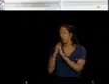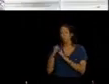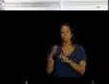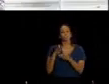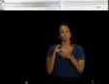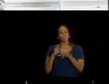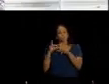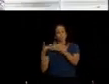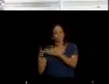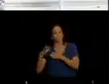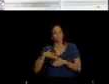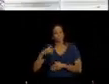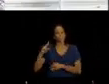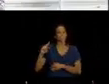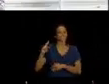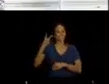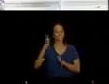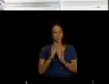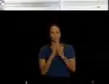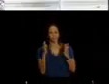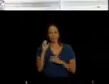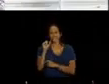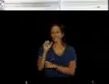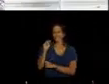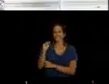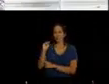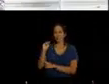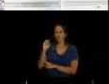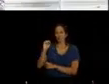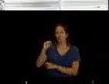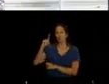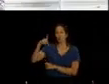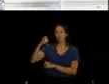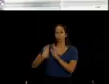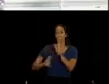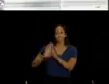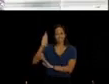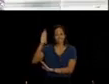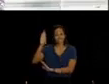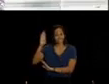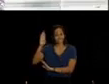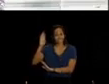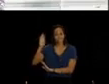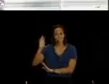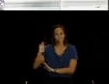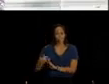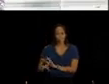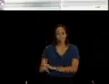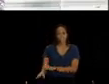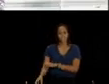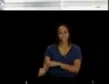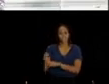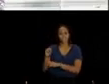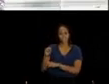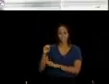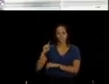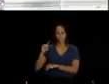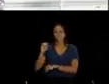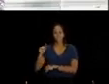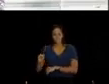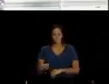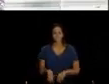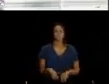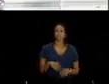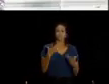Sam Supersedes. And Sam Supersedes happened because my editor read that chapter and was like, do you want